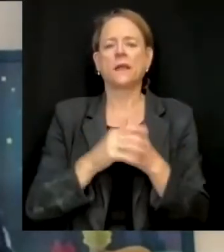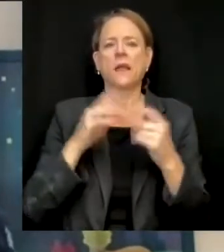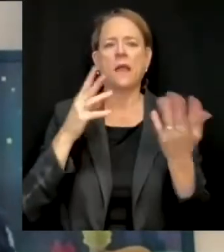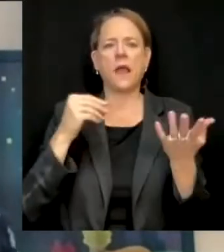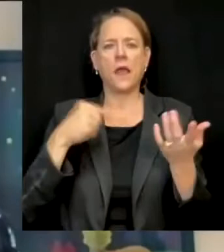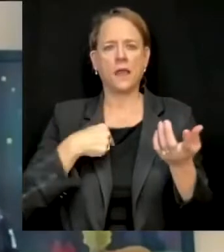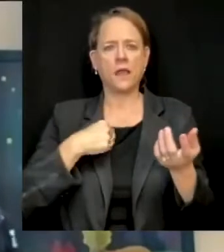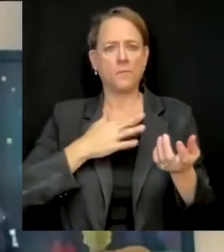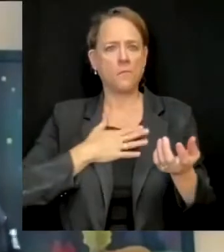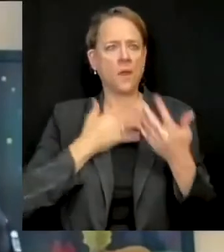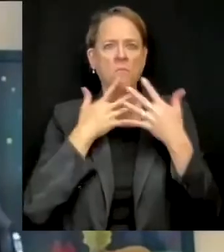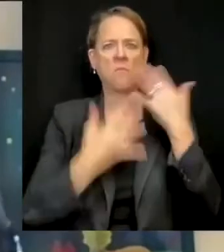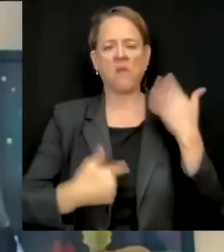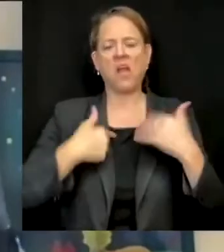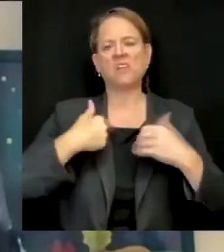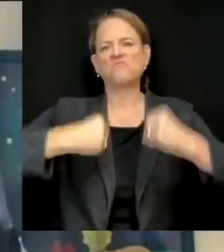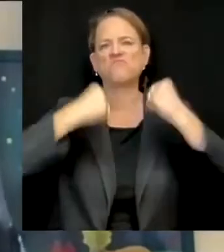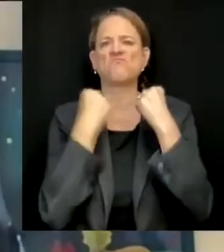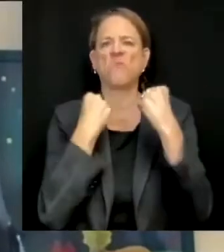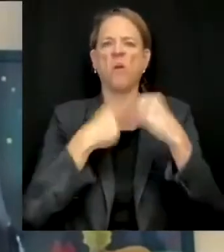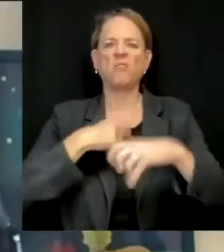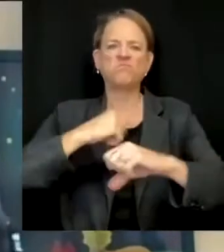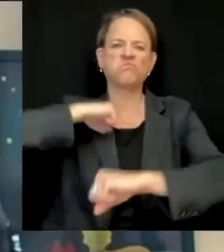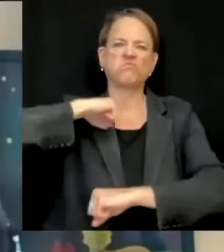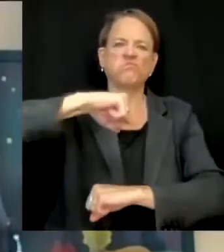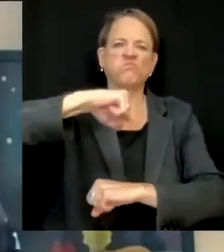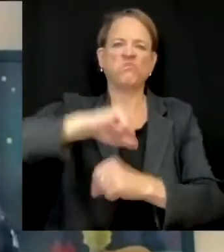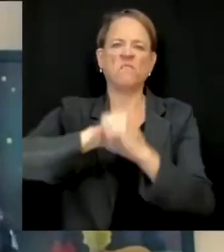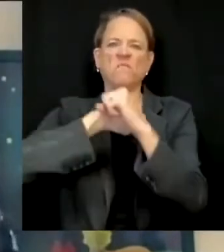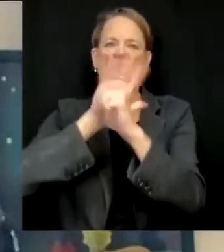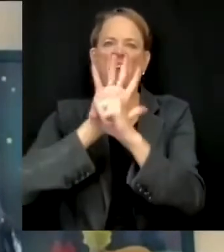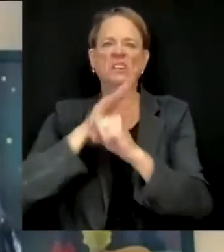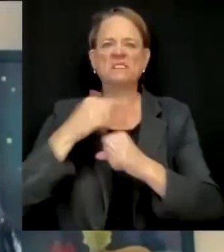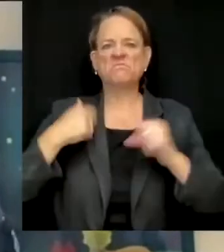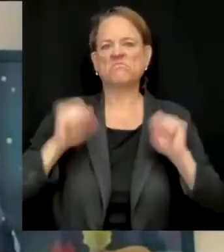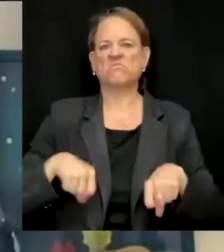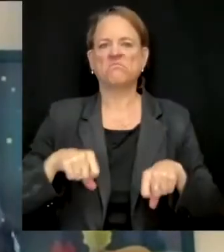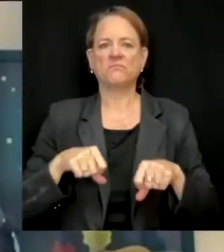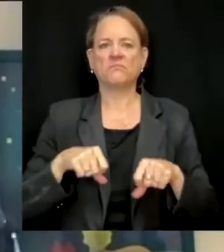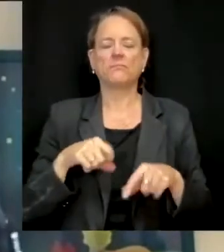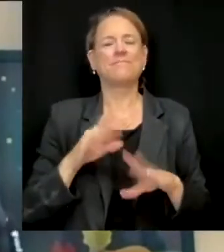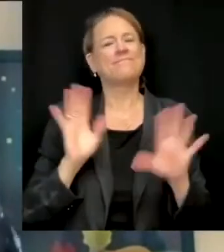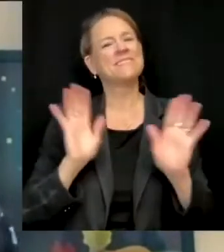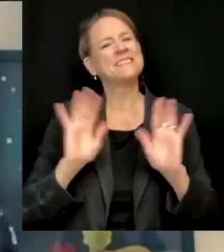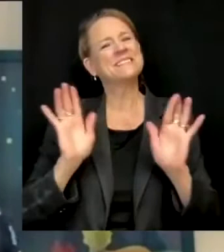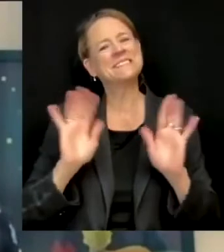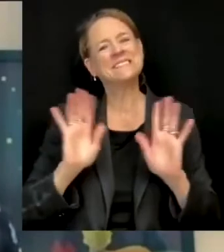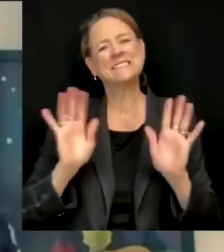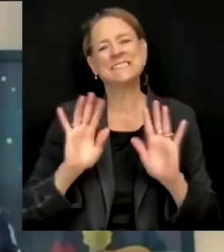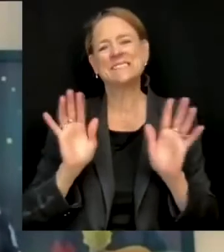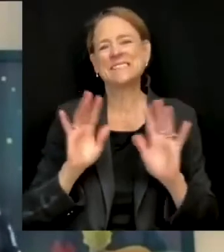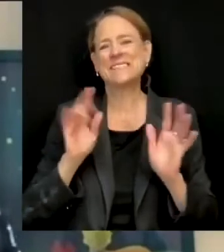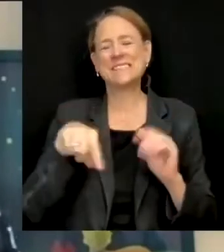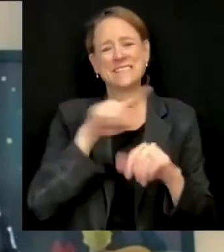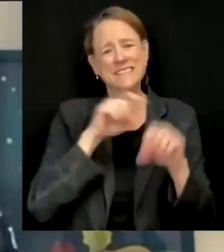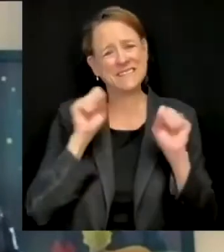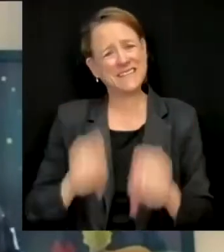flu, but they were wrong and they wish they could go back, but they can't.